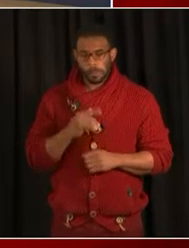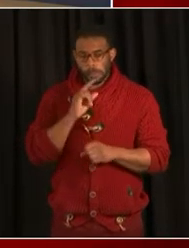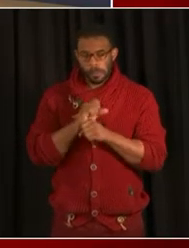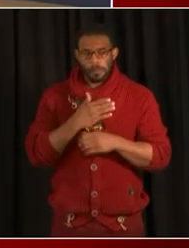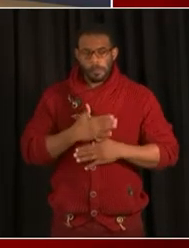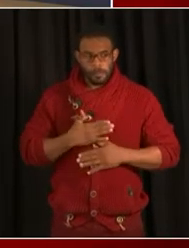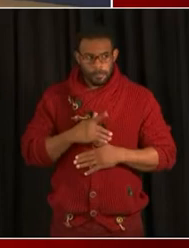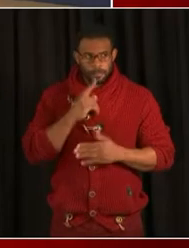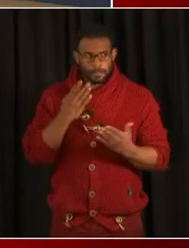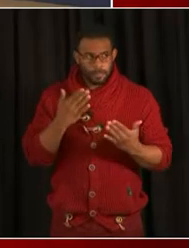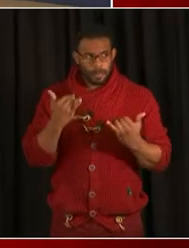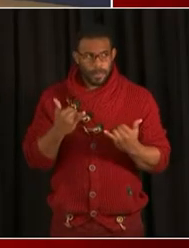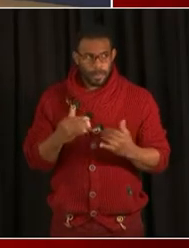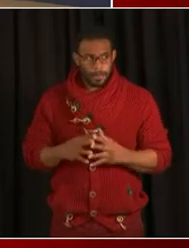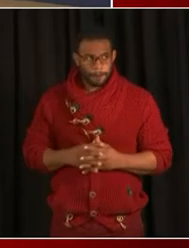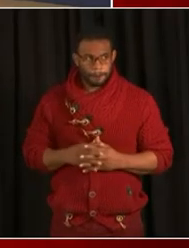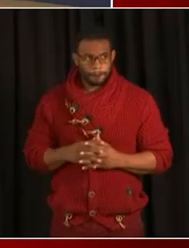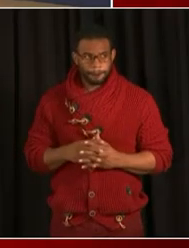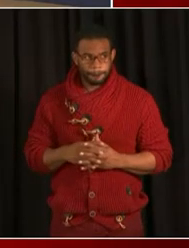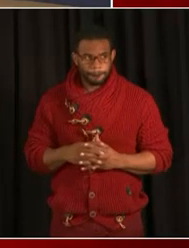I really appreciate being here today.